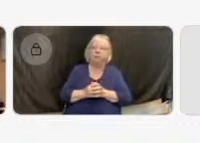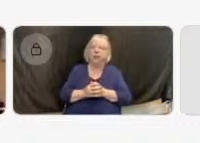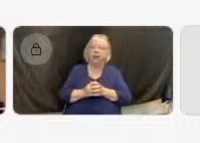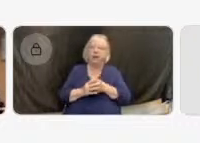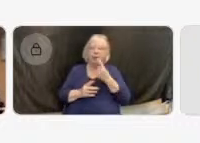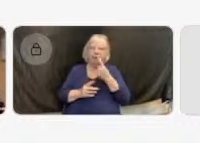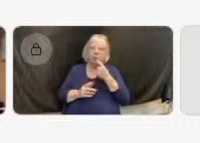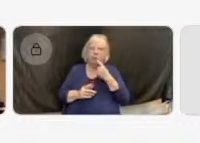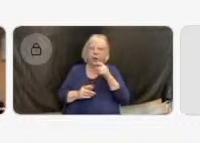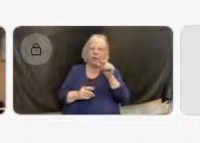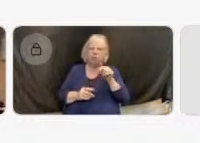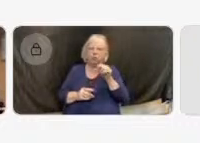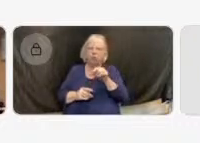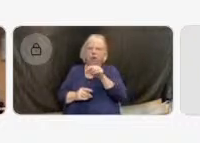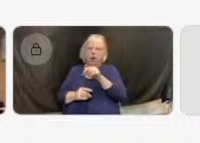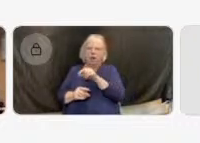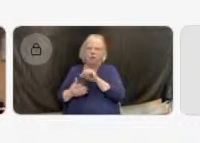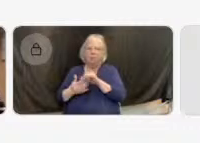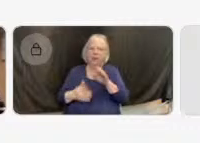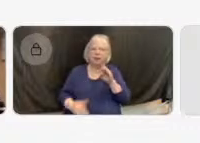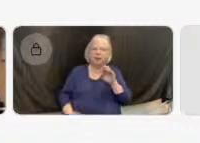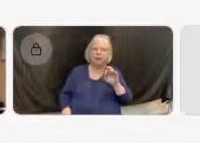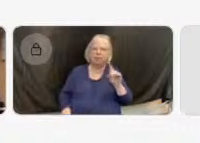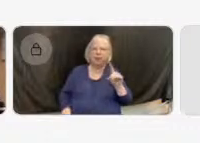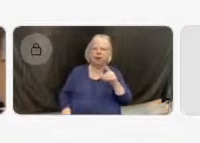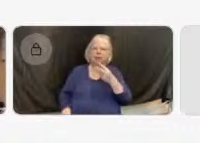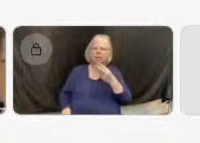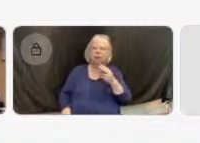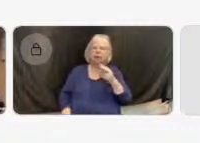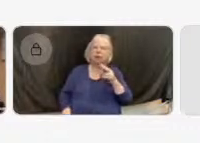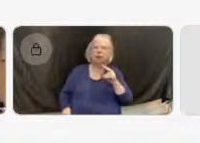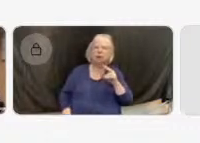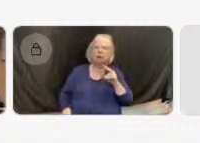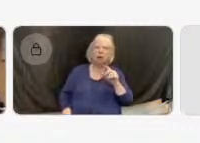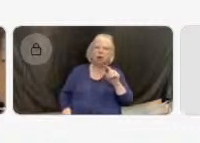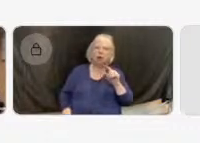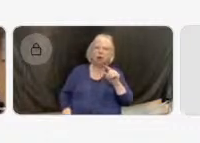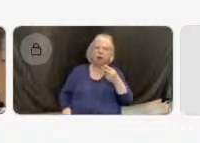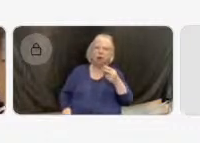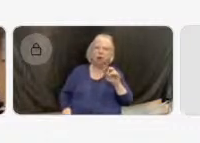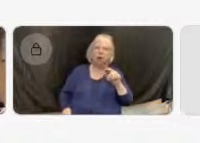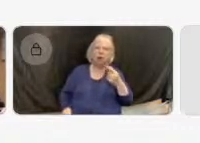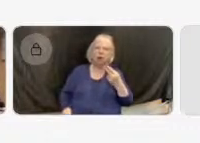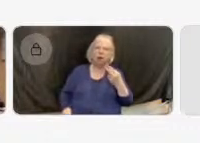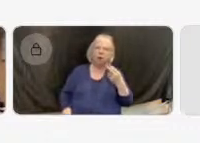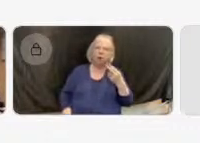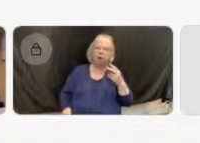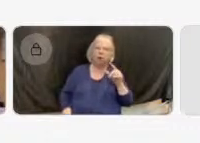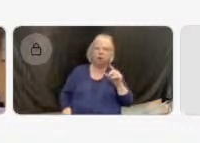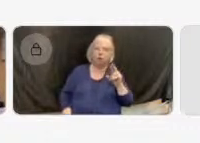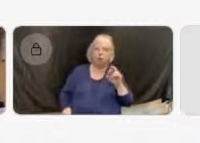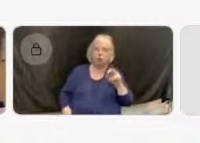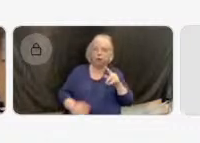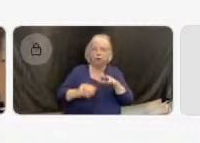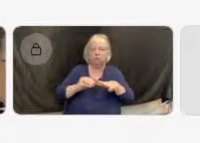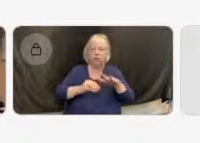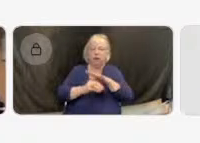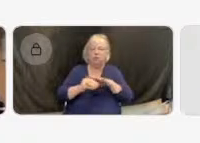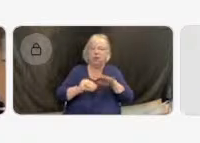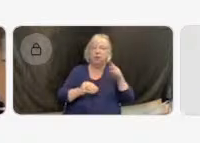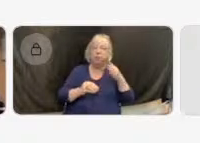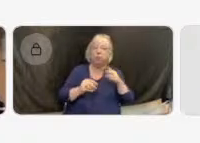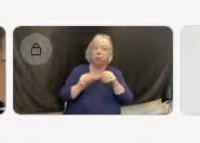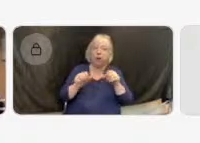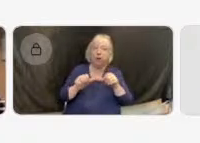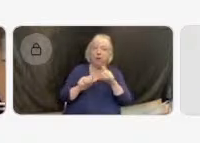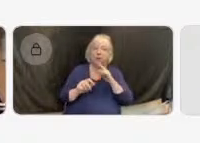striped area is the bed of Haw Creek with the blue area of the floodplain, as I mentioned.